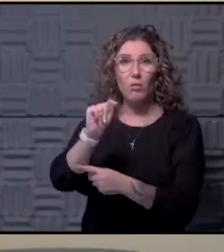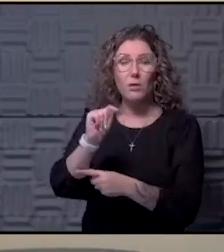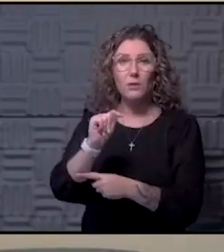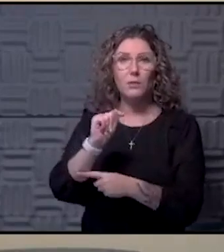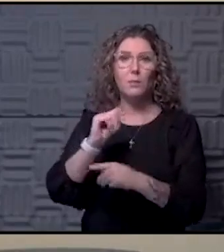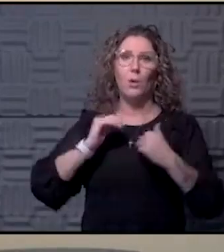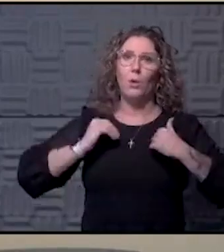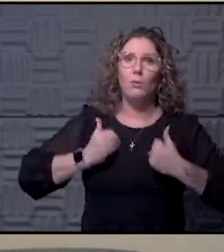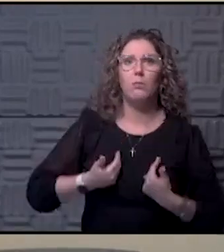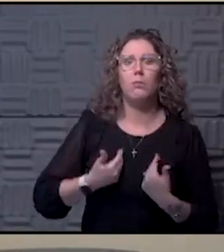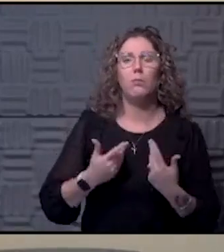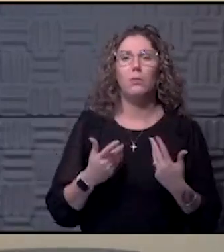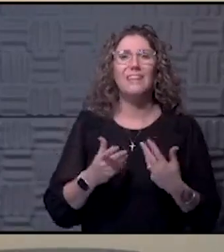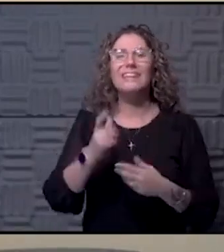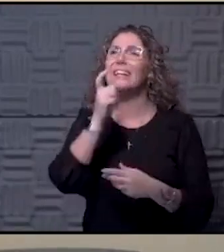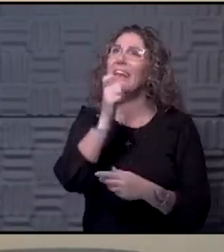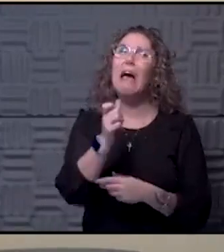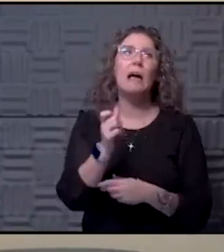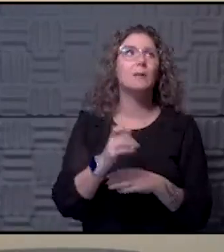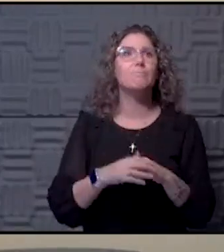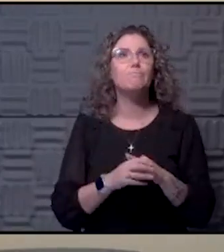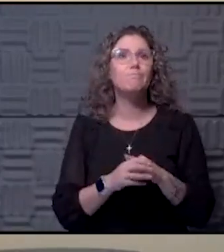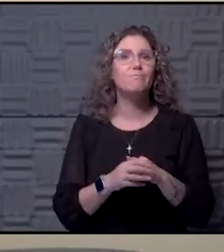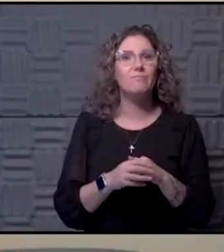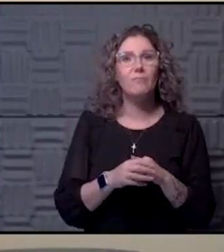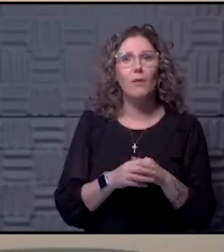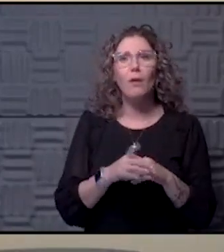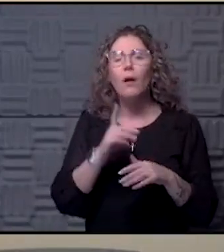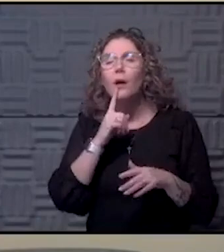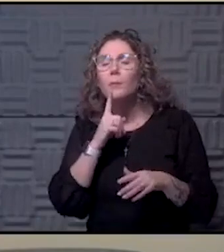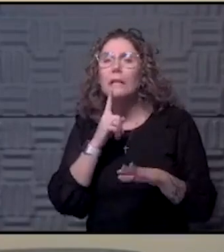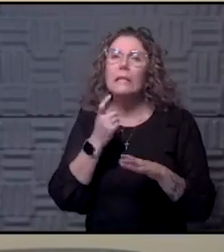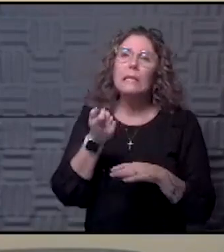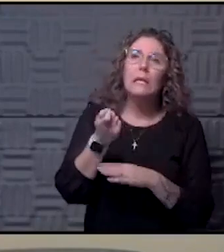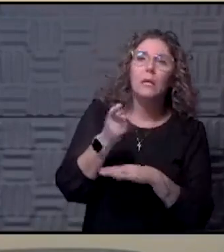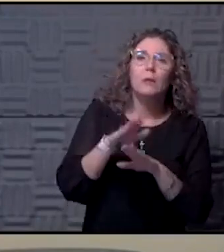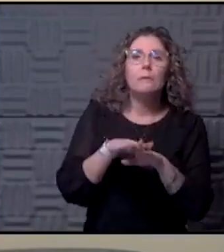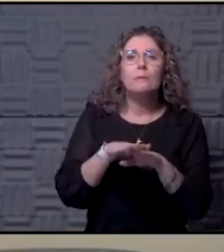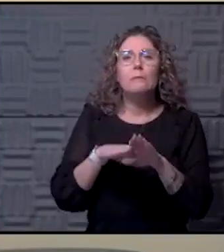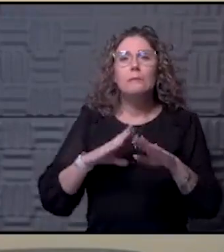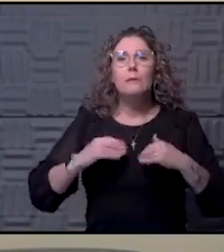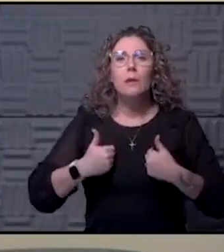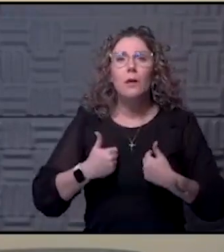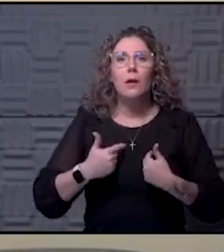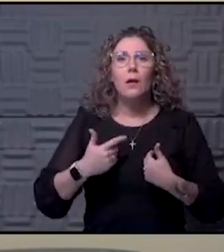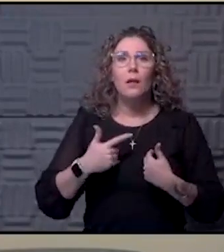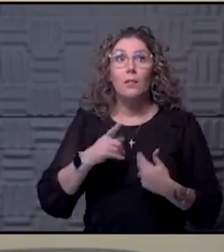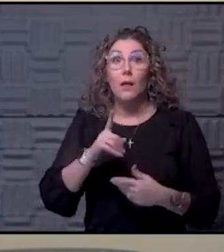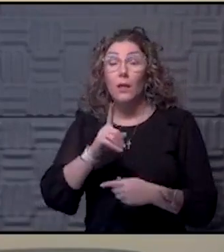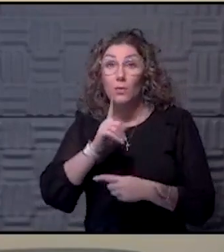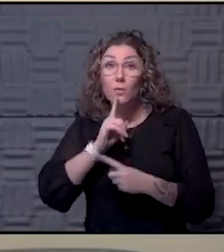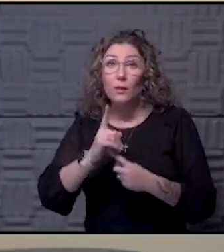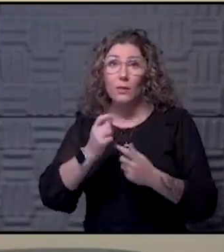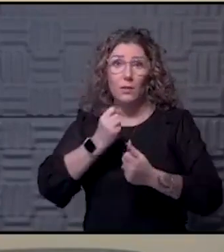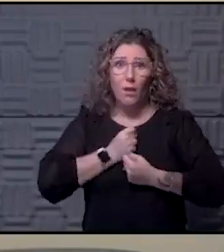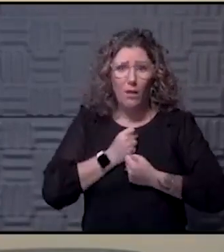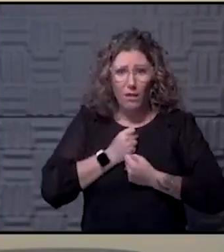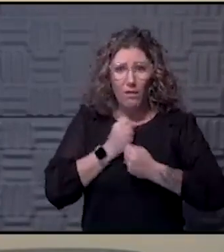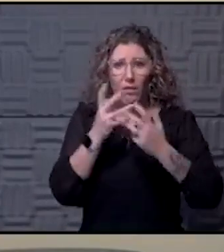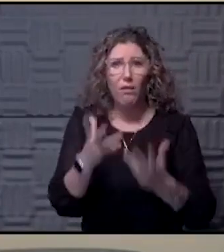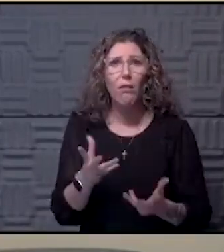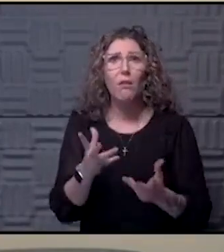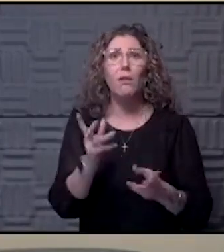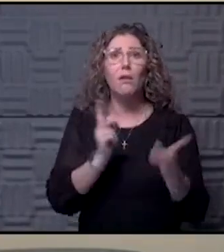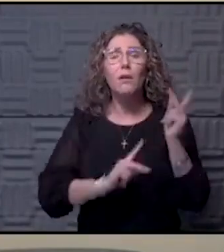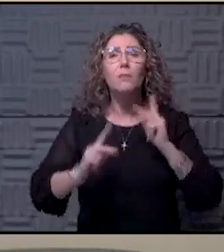fatigue. And we're not talking about, I'm dragging a little bit today, Dr. Wild. We're talking about debilitating fatigue. People are having a